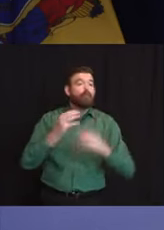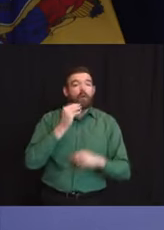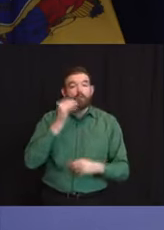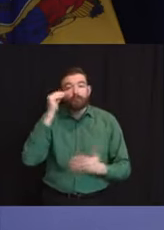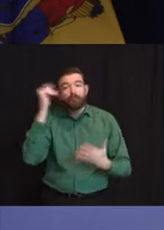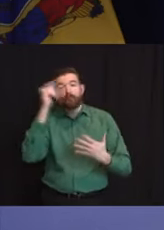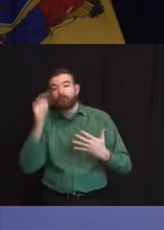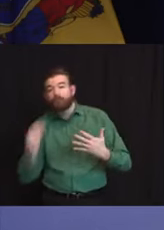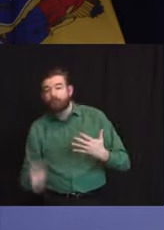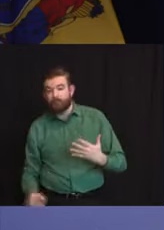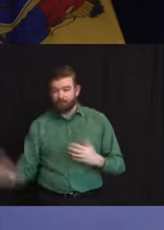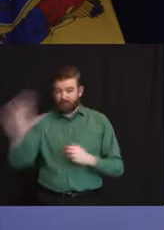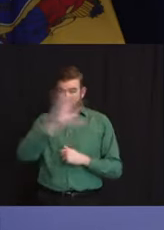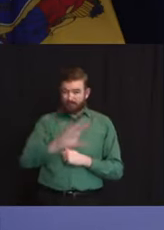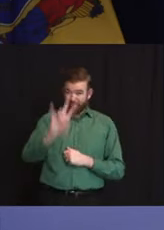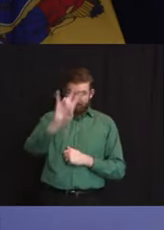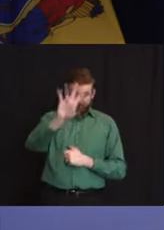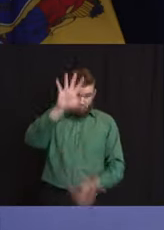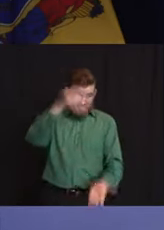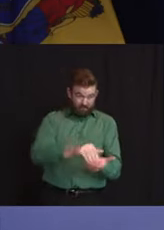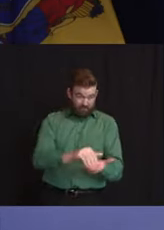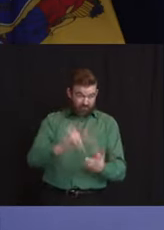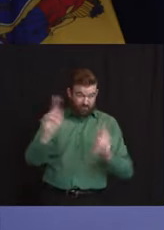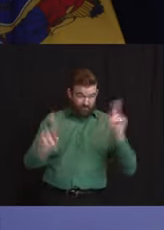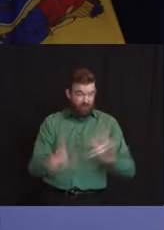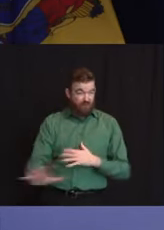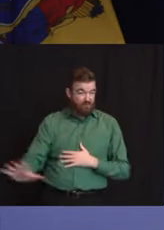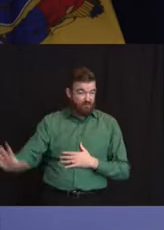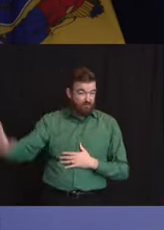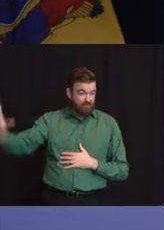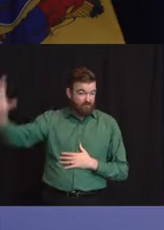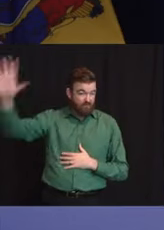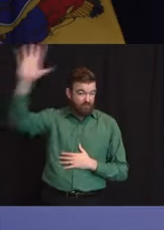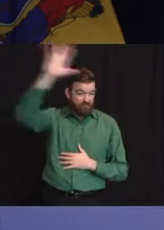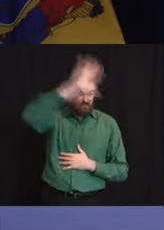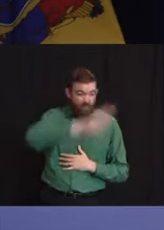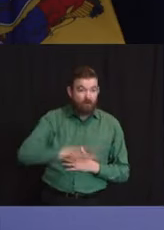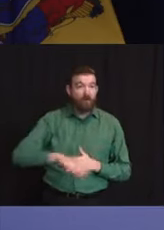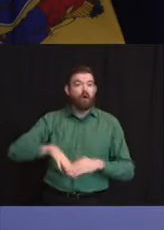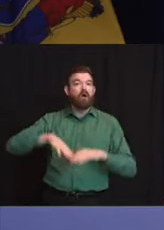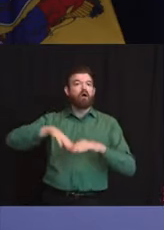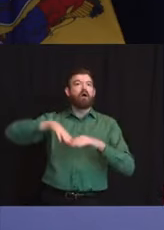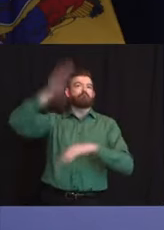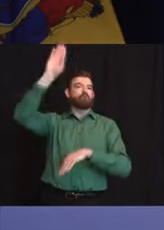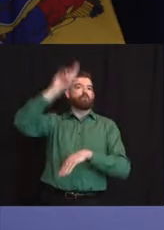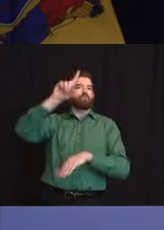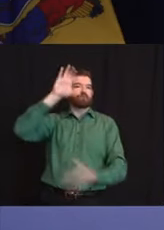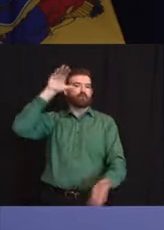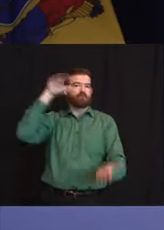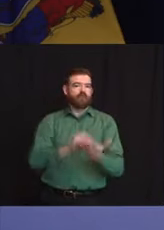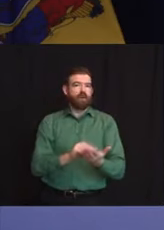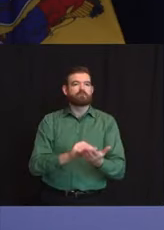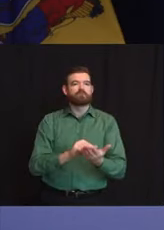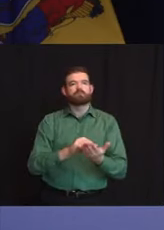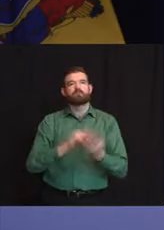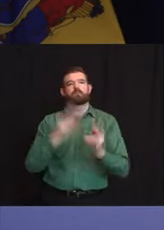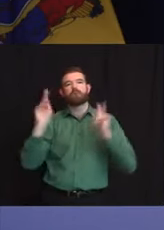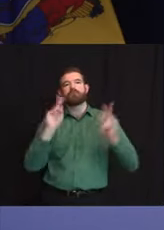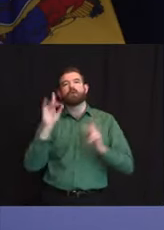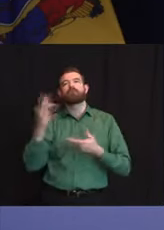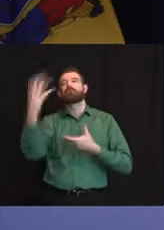75,000 individuals in New Jersey, over 100,000 individuals when you add in all types of group homes. but